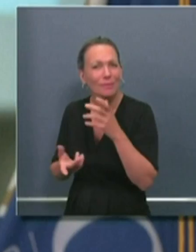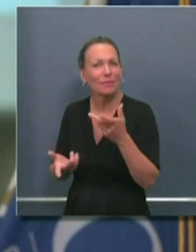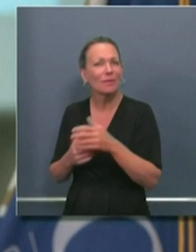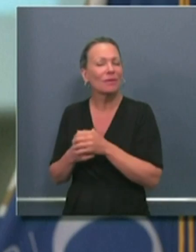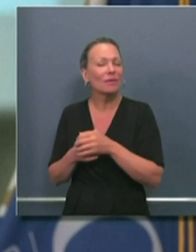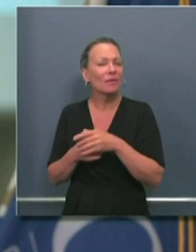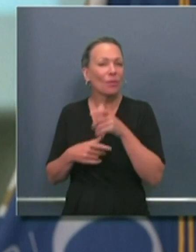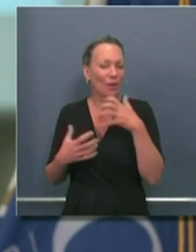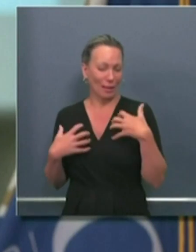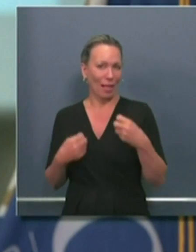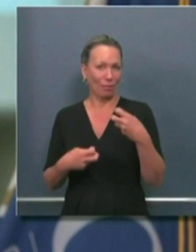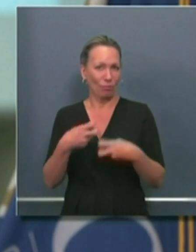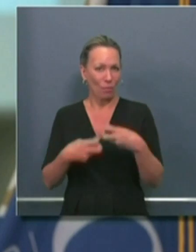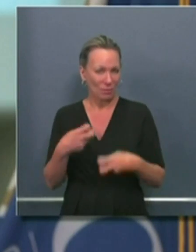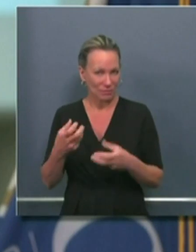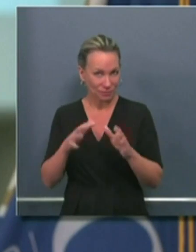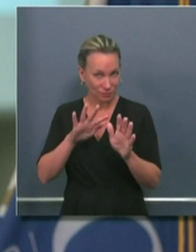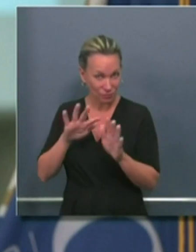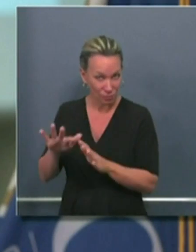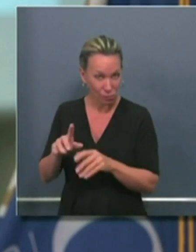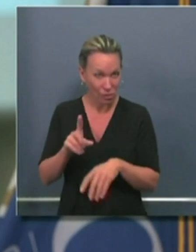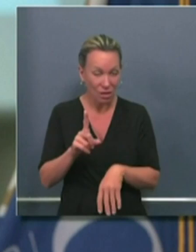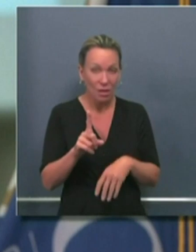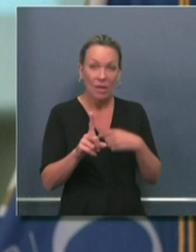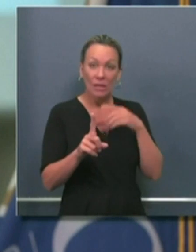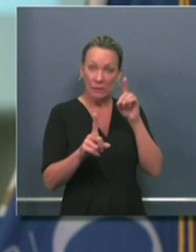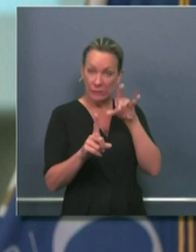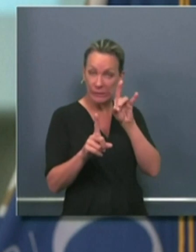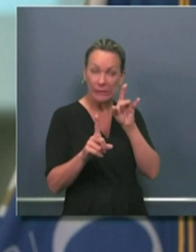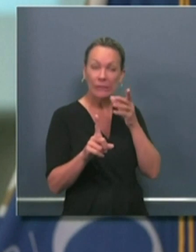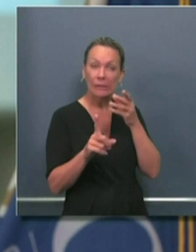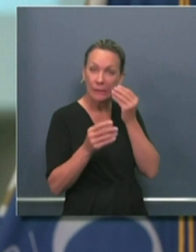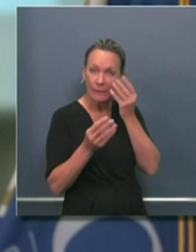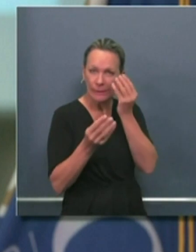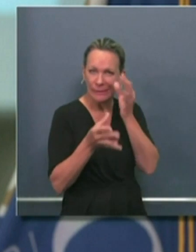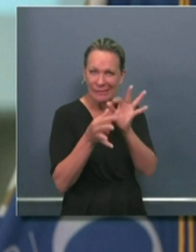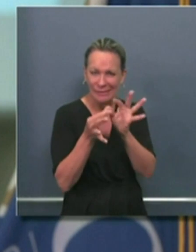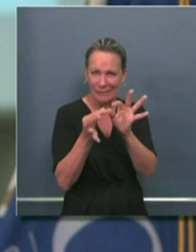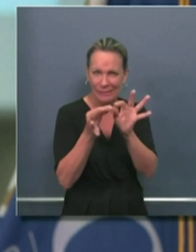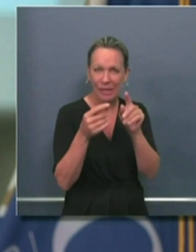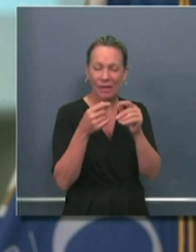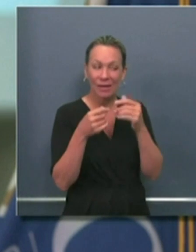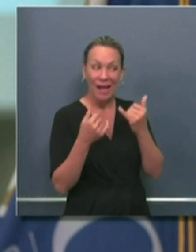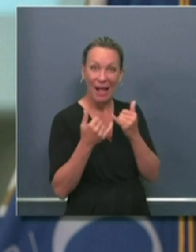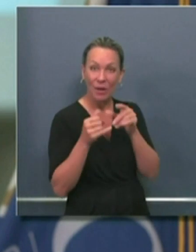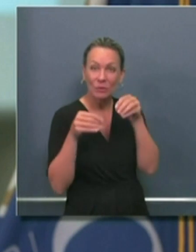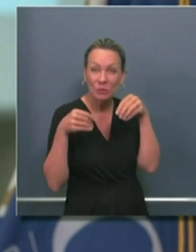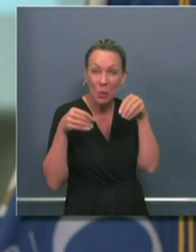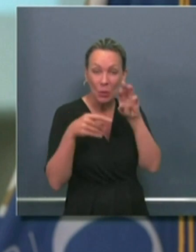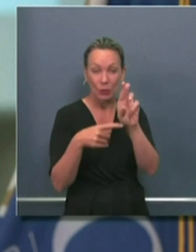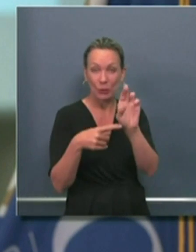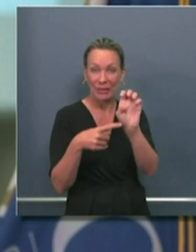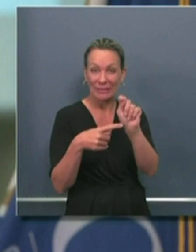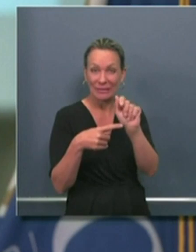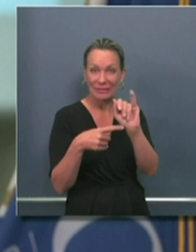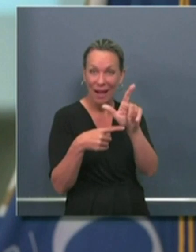reported an early 6% increase, while New York registered a double-digit decline. In New York,